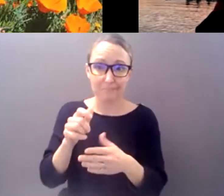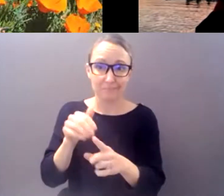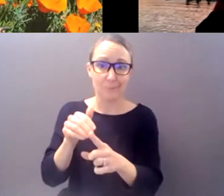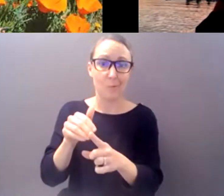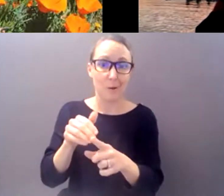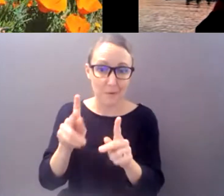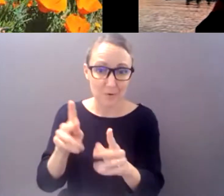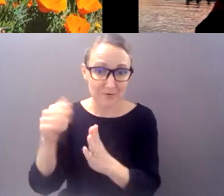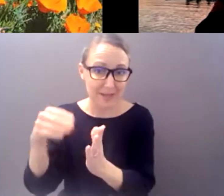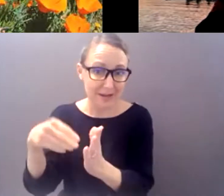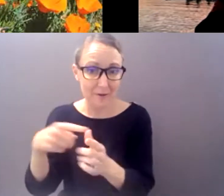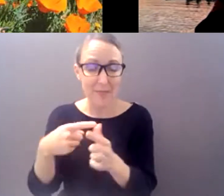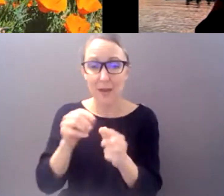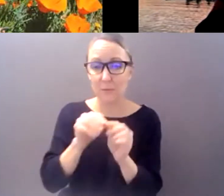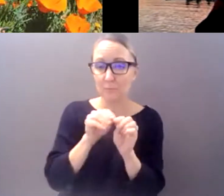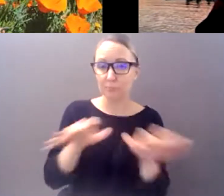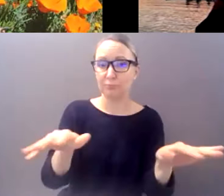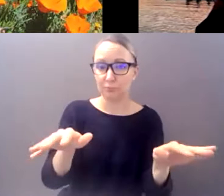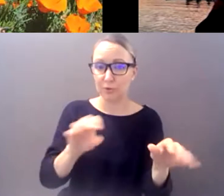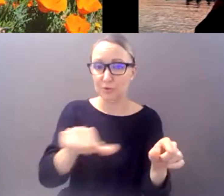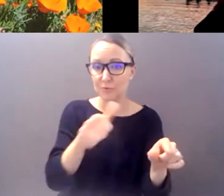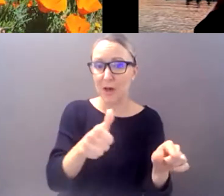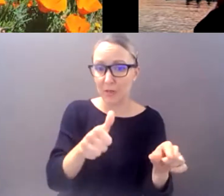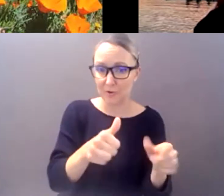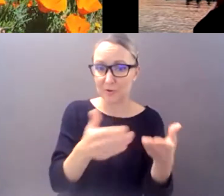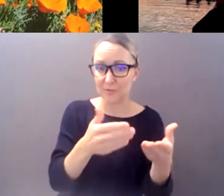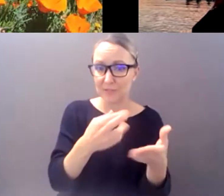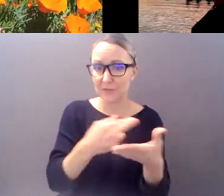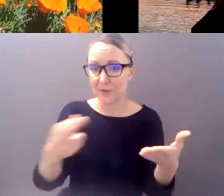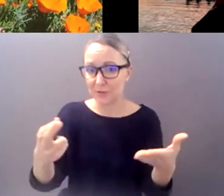other services and resources that individuals could benefit from.